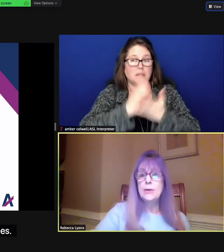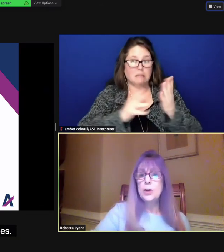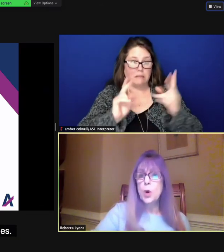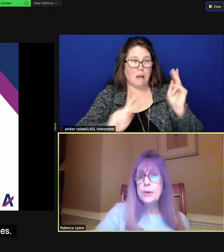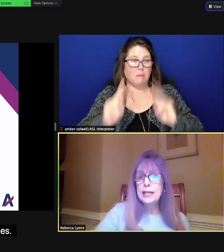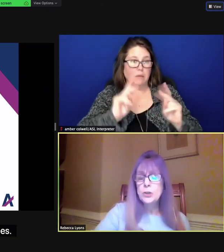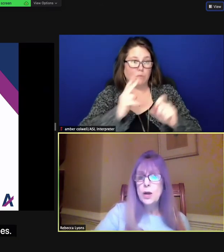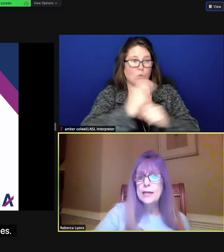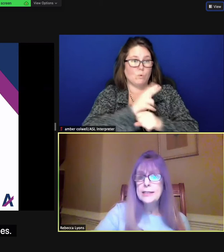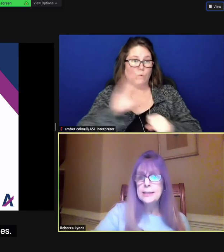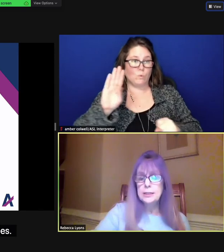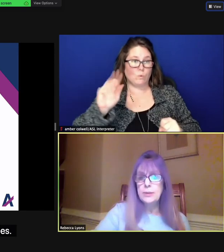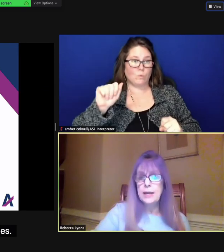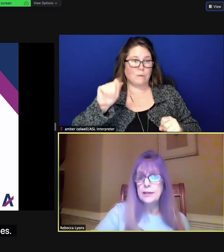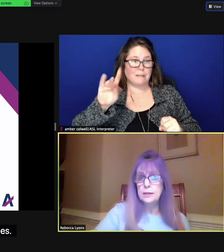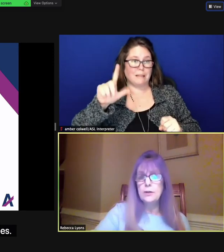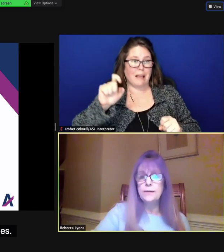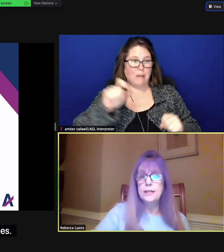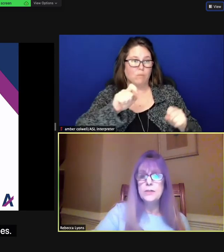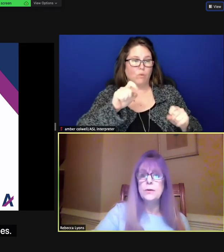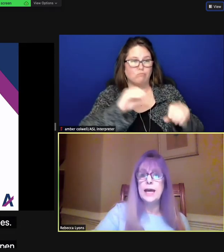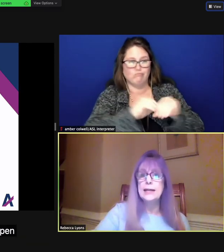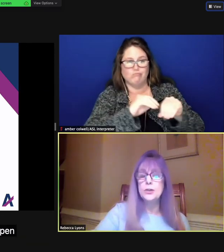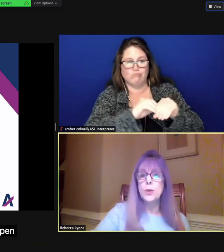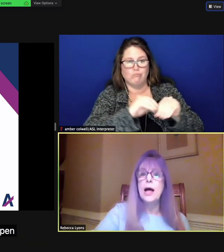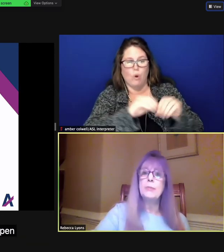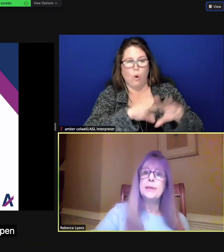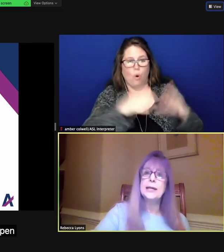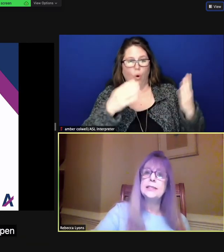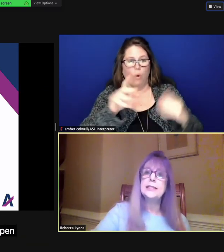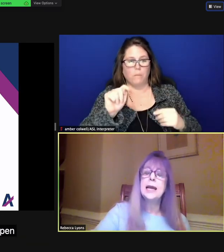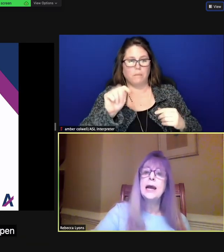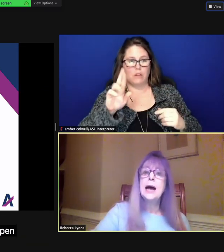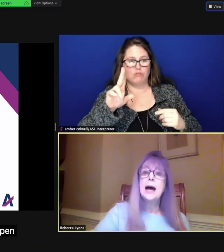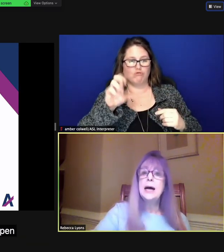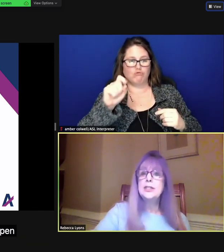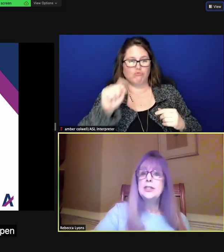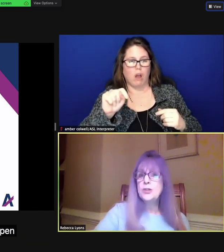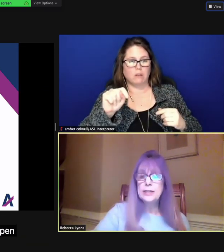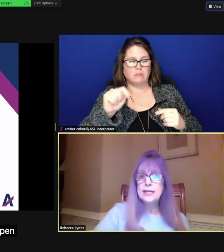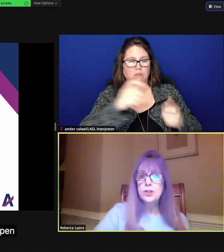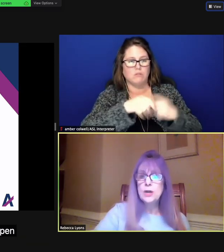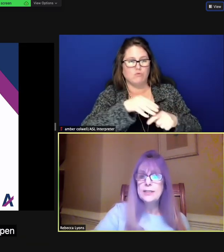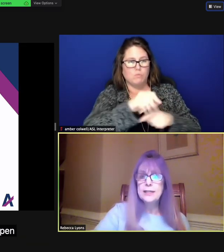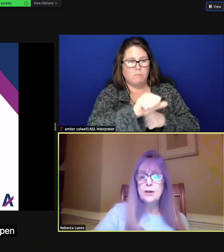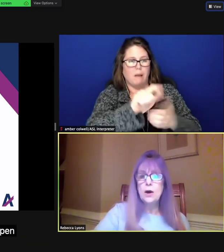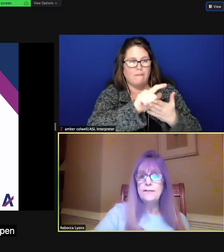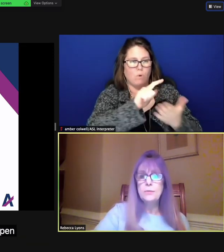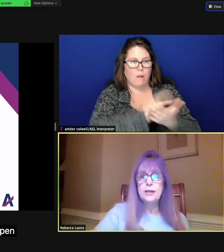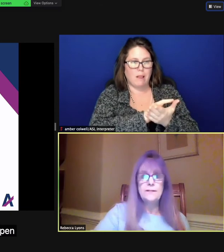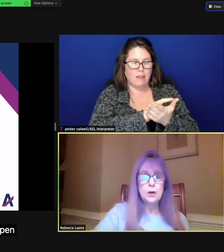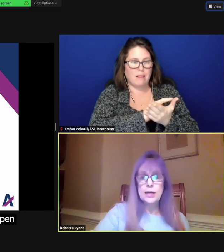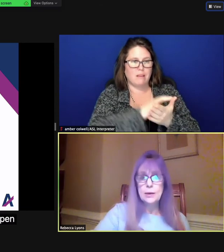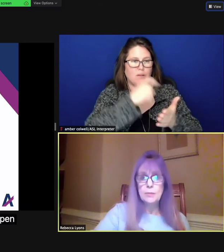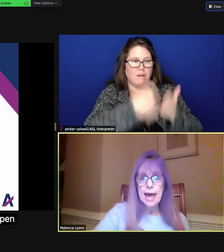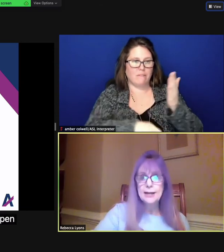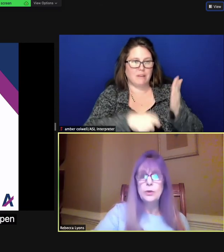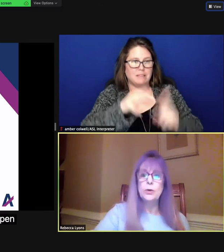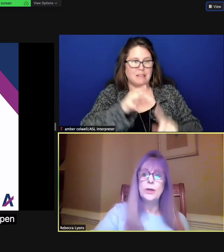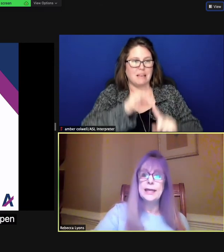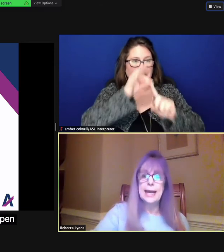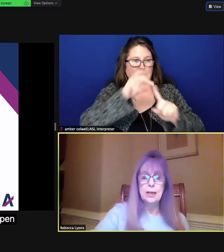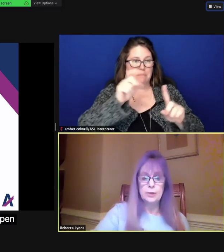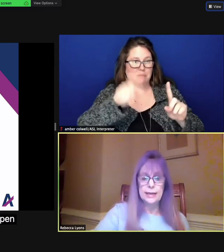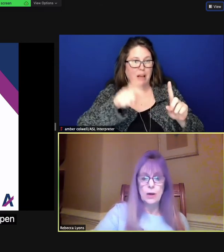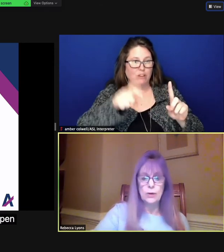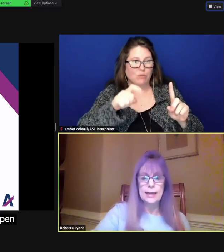to open a trust and to pay the legal fees for that as well, because a special needs trust can often be very compatible